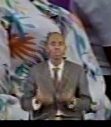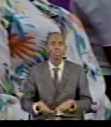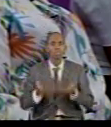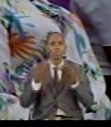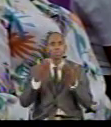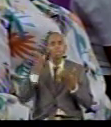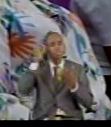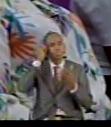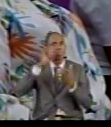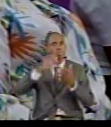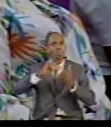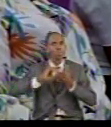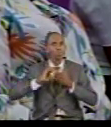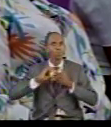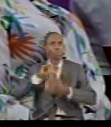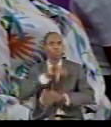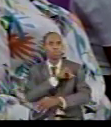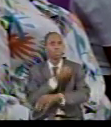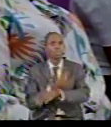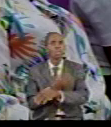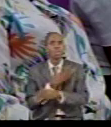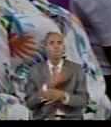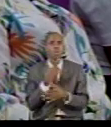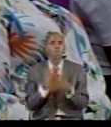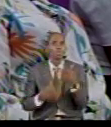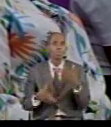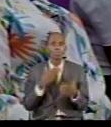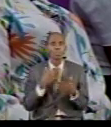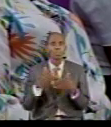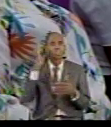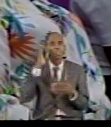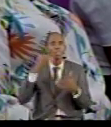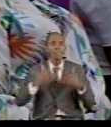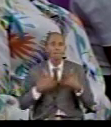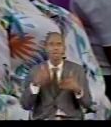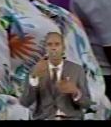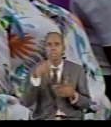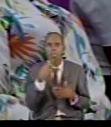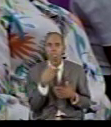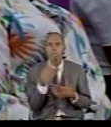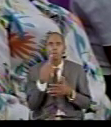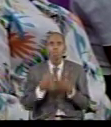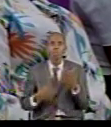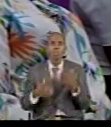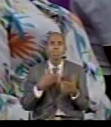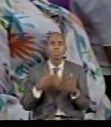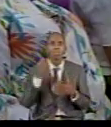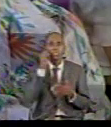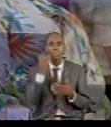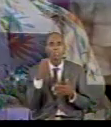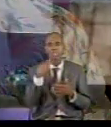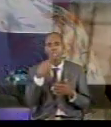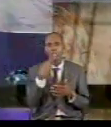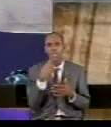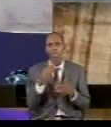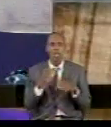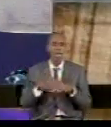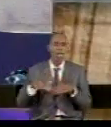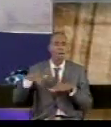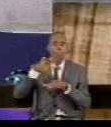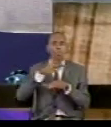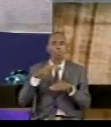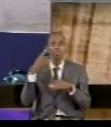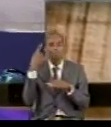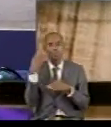own authority. And whatever he has said, or if he's a woman, whatever she has said above the doctrine and